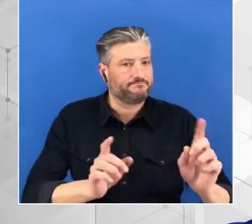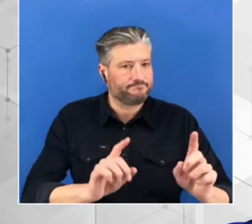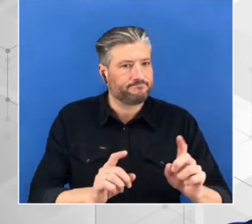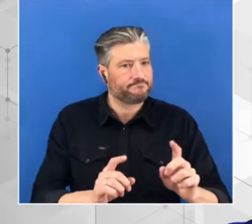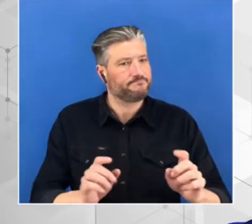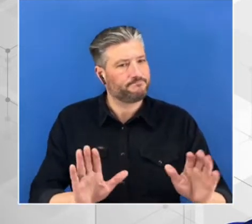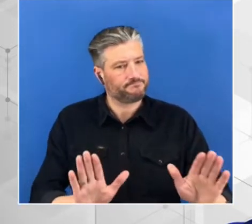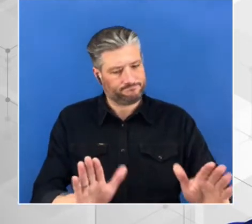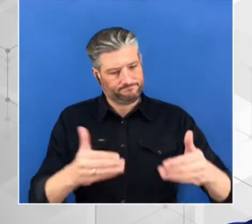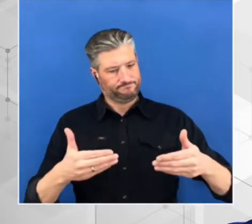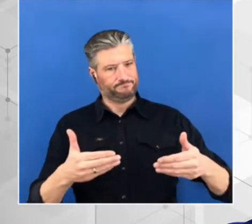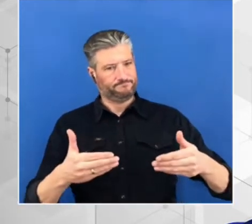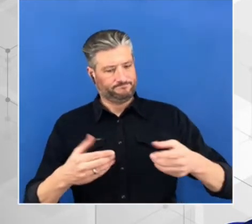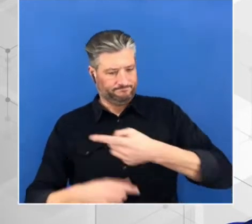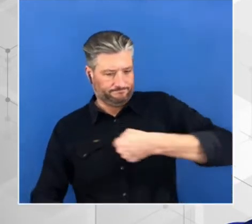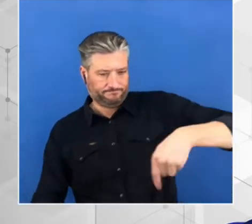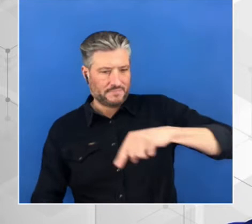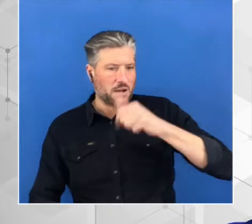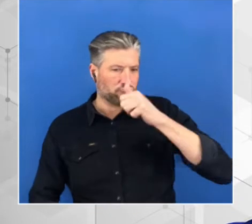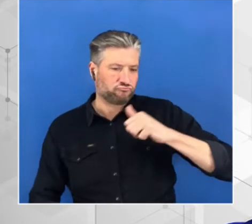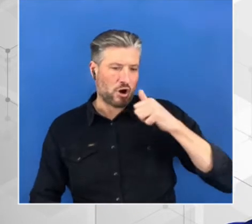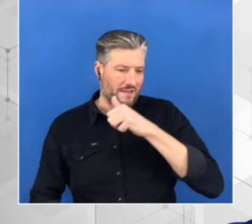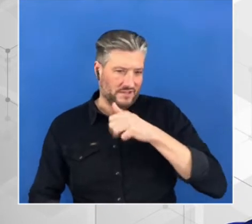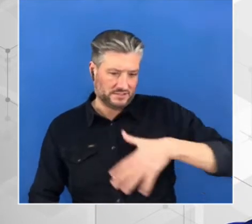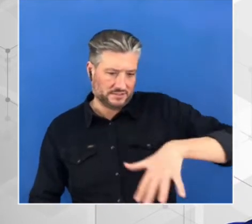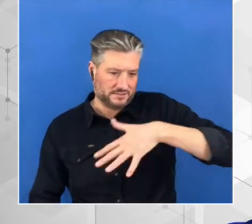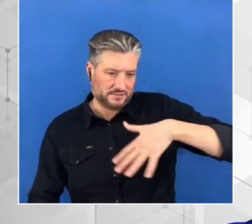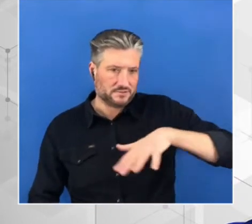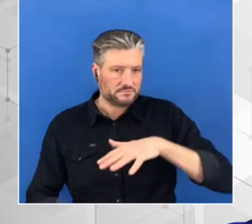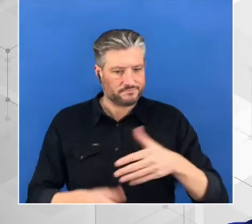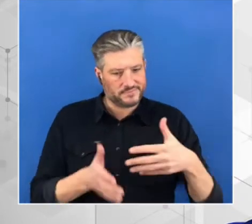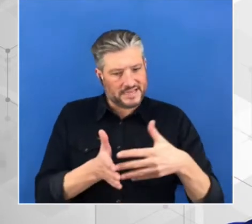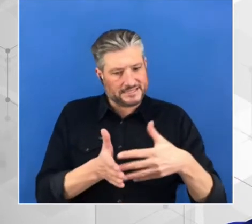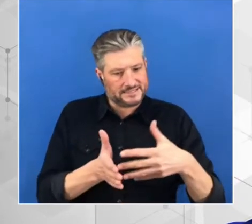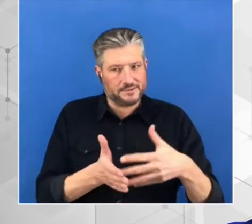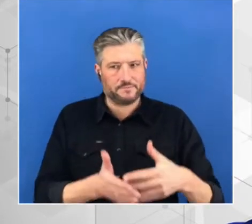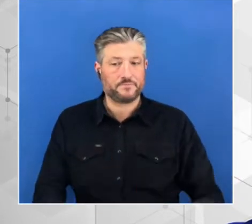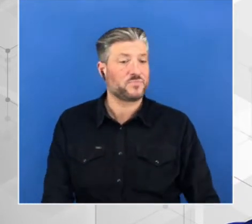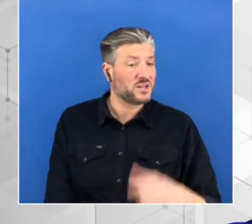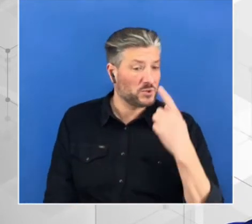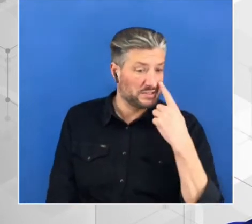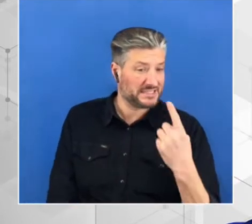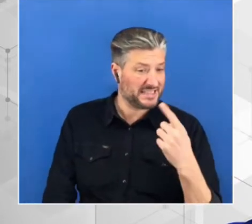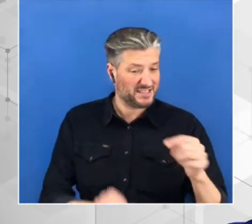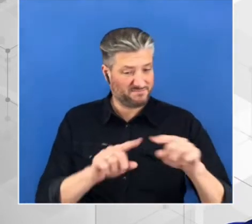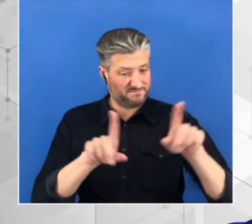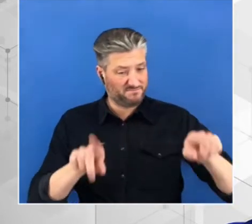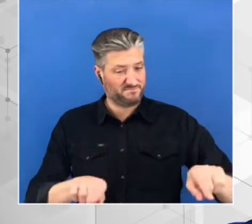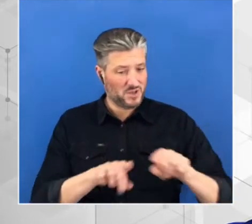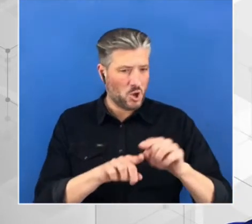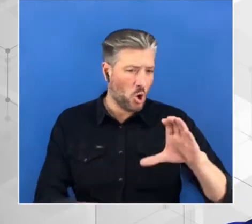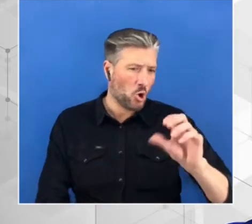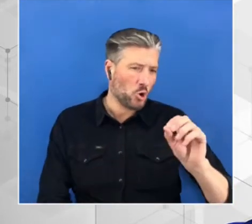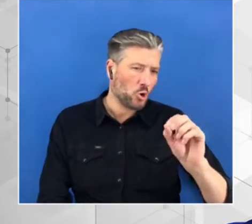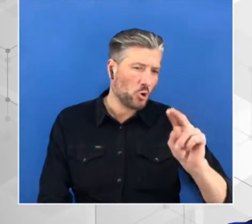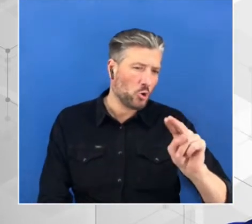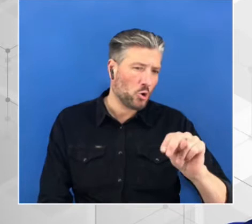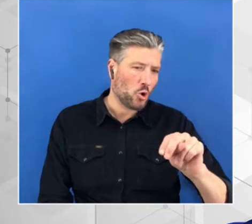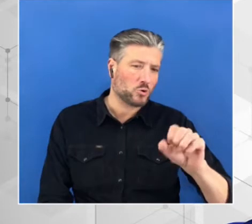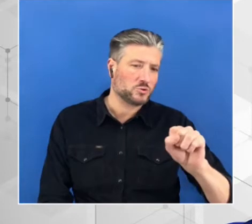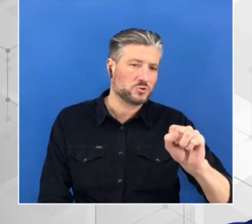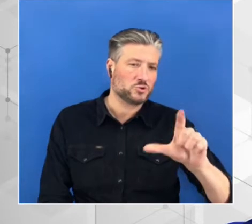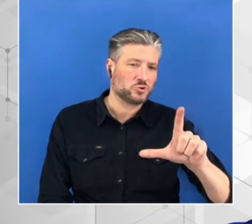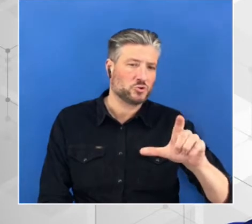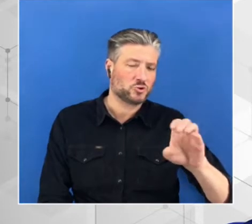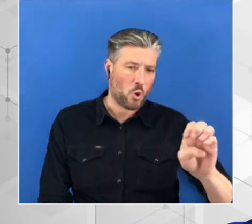in the console of the development tools of your browser. You can see a severity level assigned